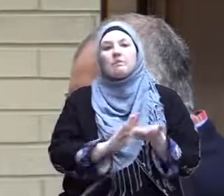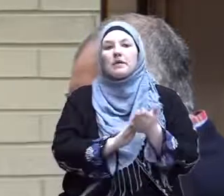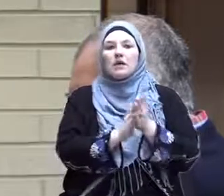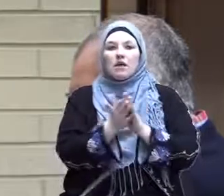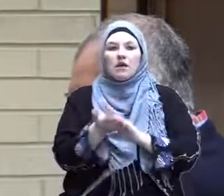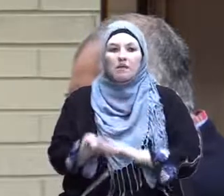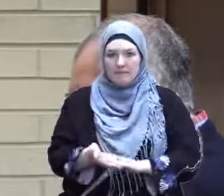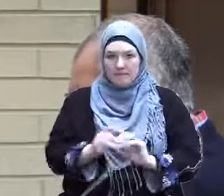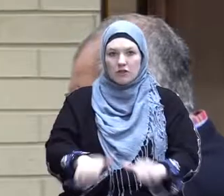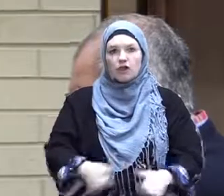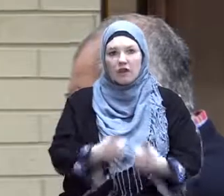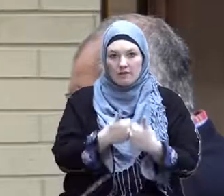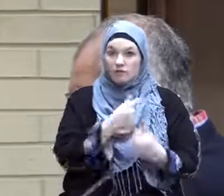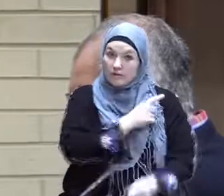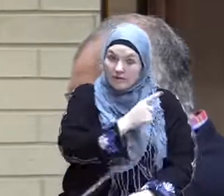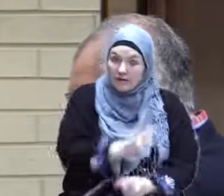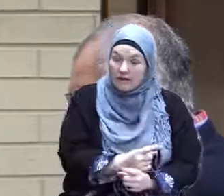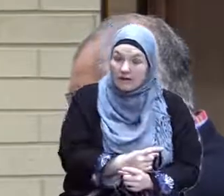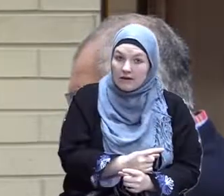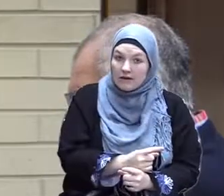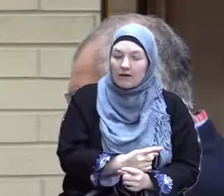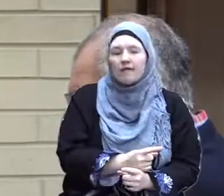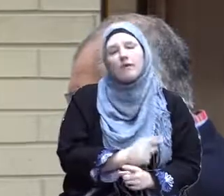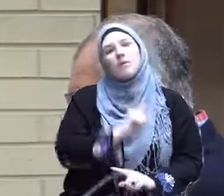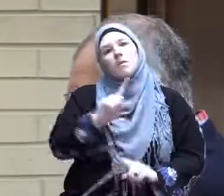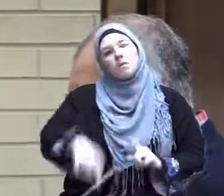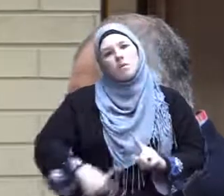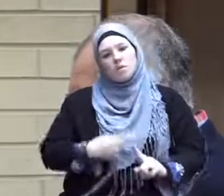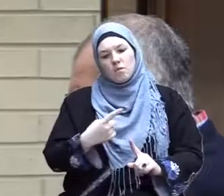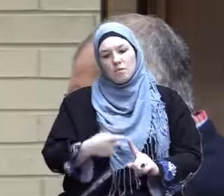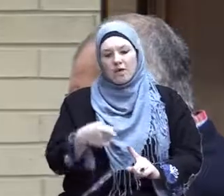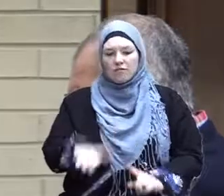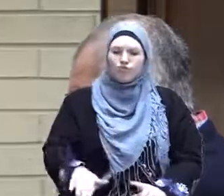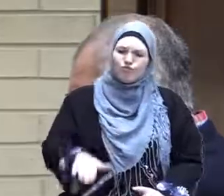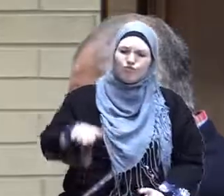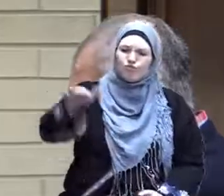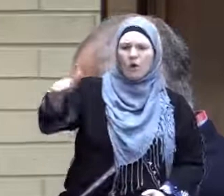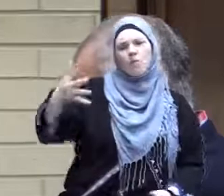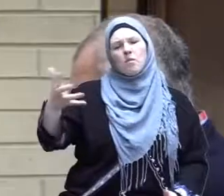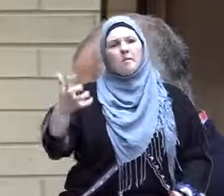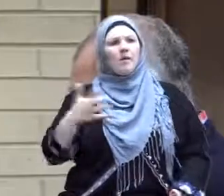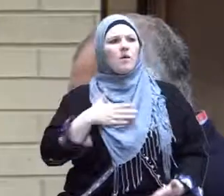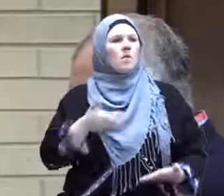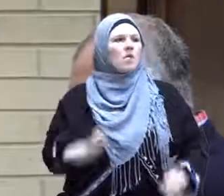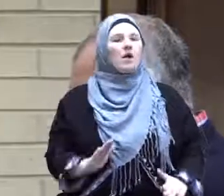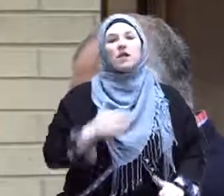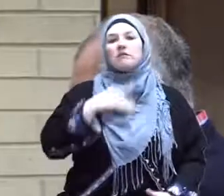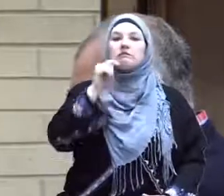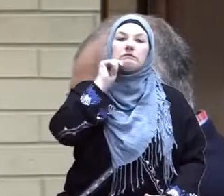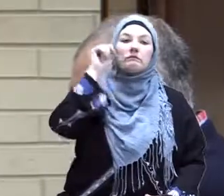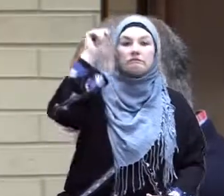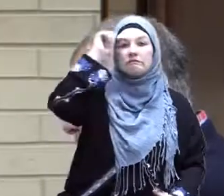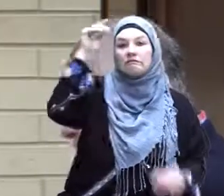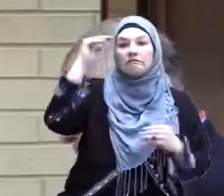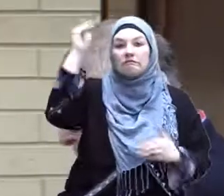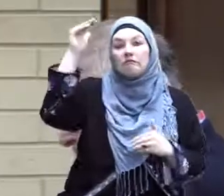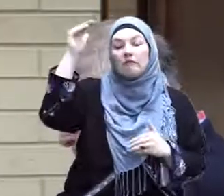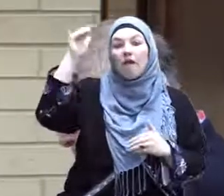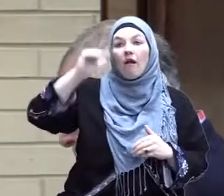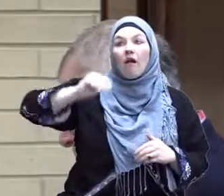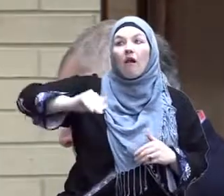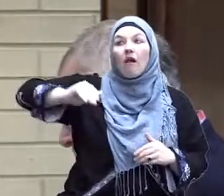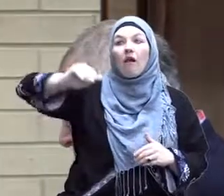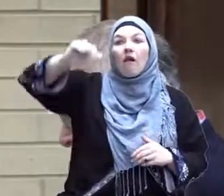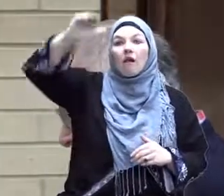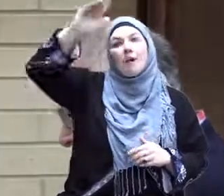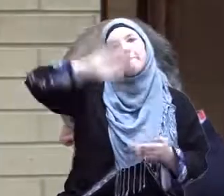challenge, right? And when you insist to live your way as a teenager or beyond, you become